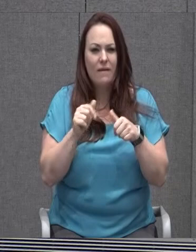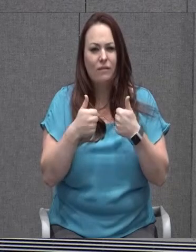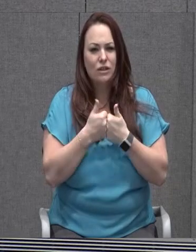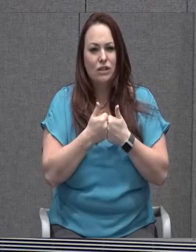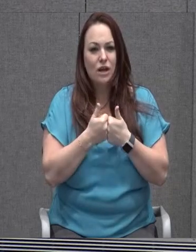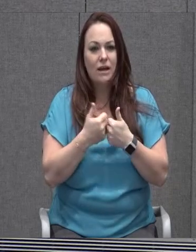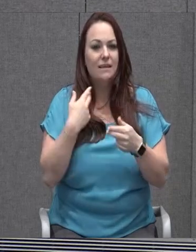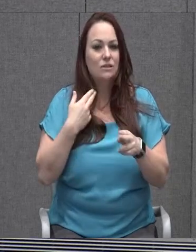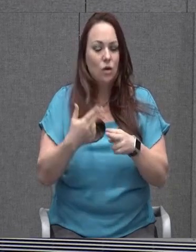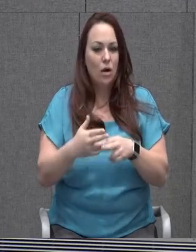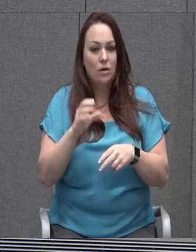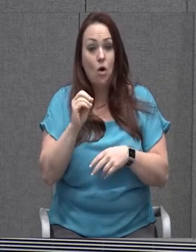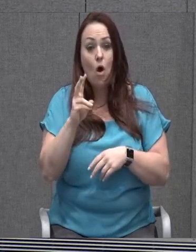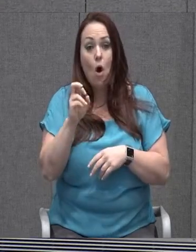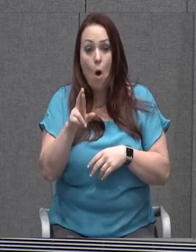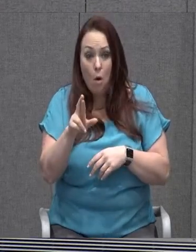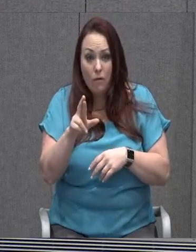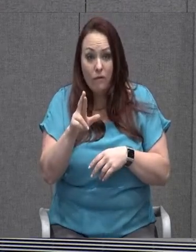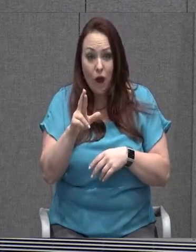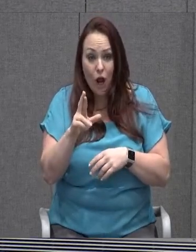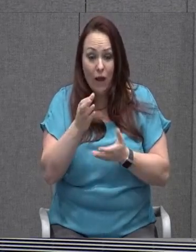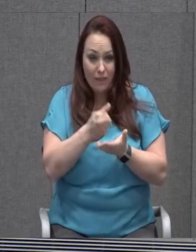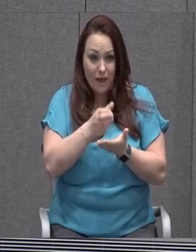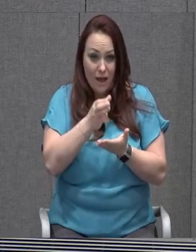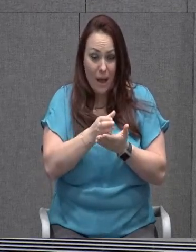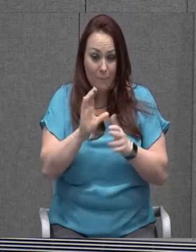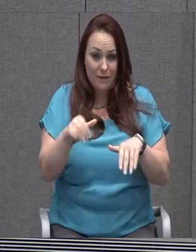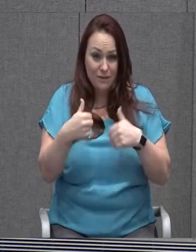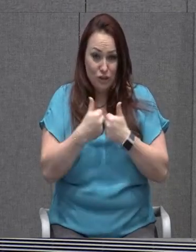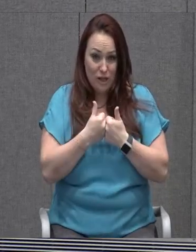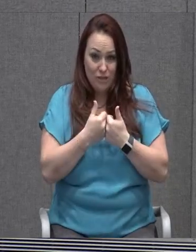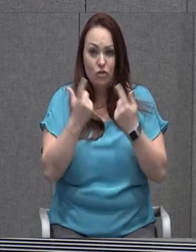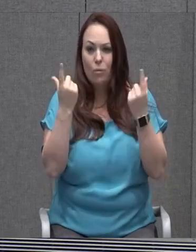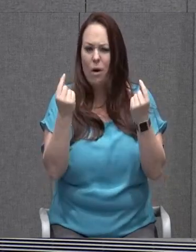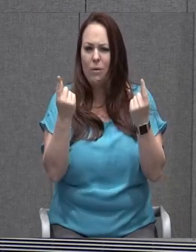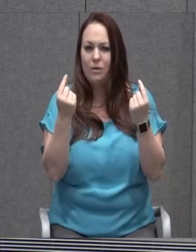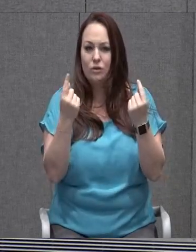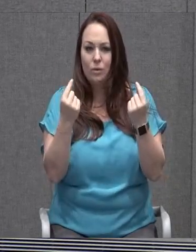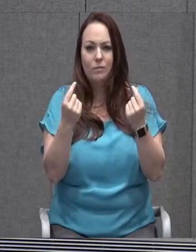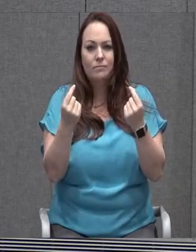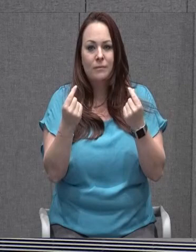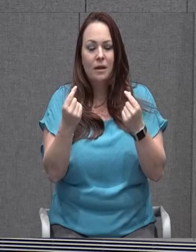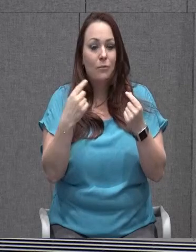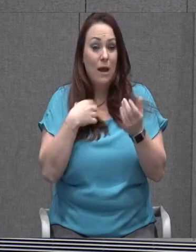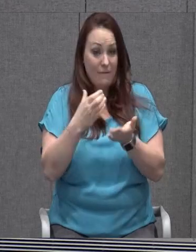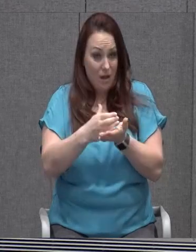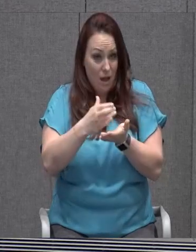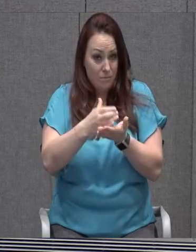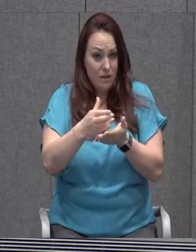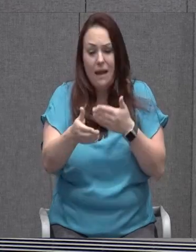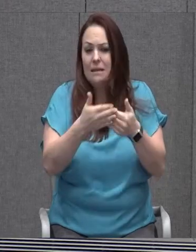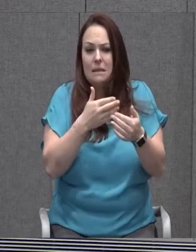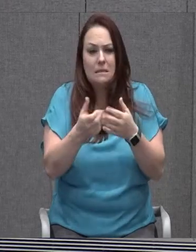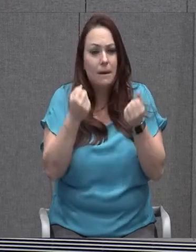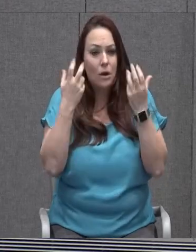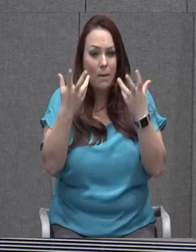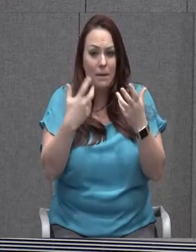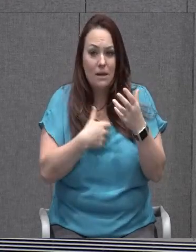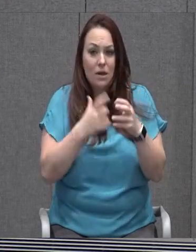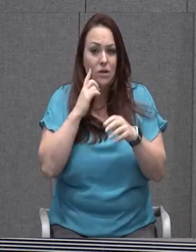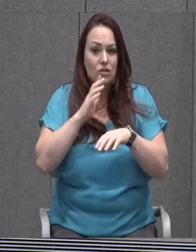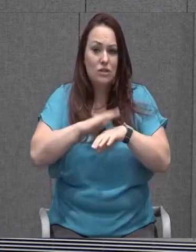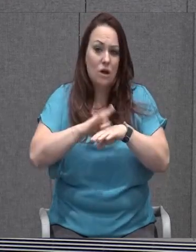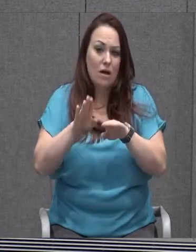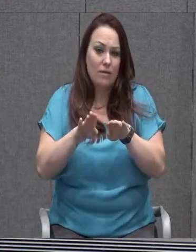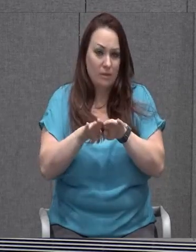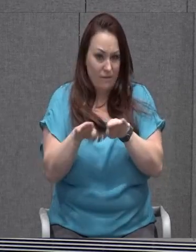over cup challenge. So what we're going to do is we're going to take cups, doesn't matter how many, we're gonna place them on the floor. Just for